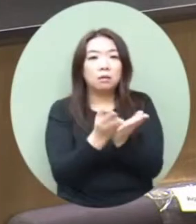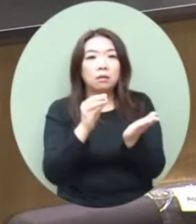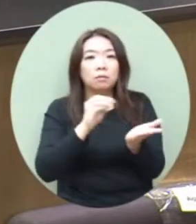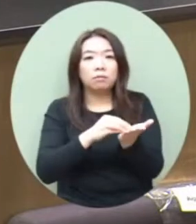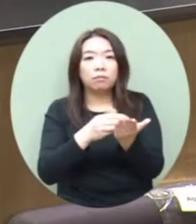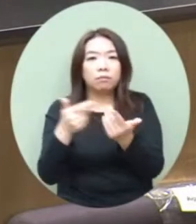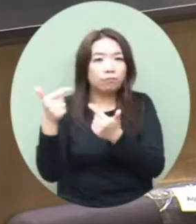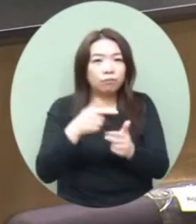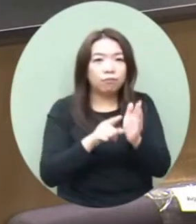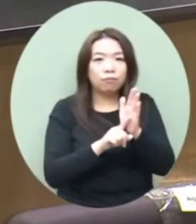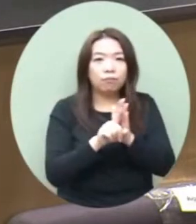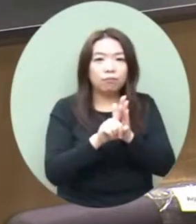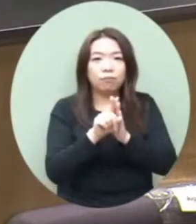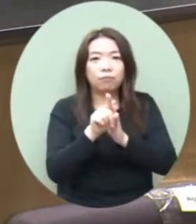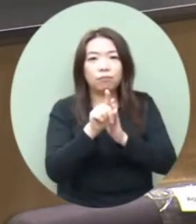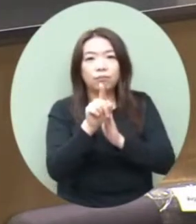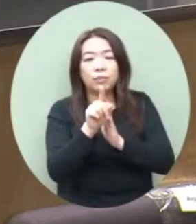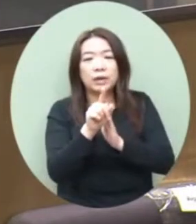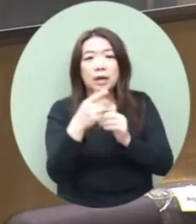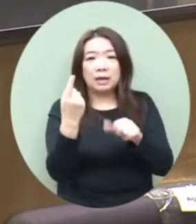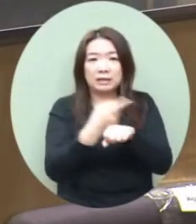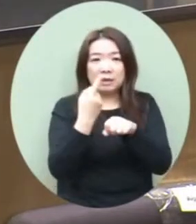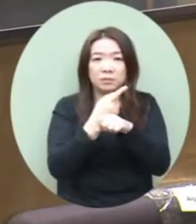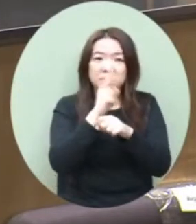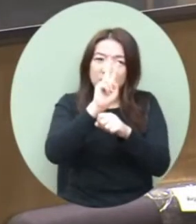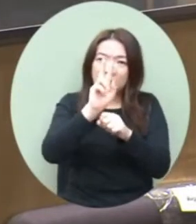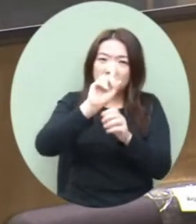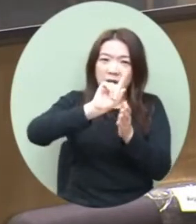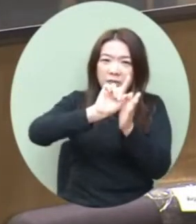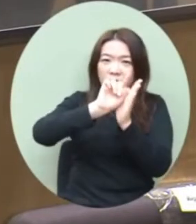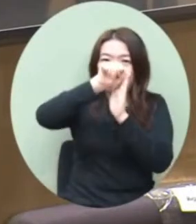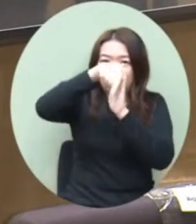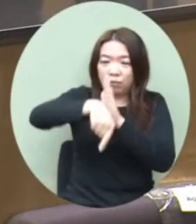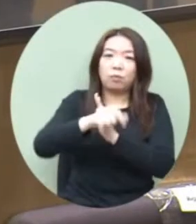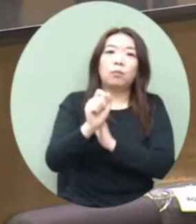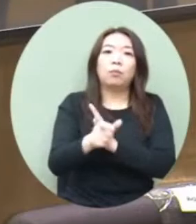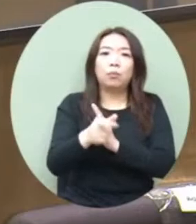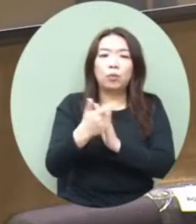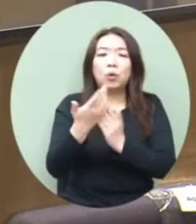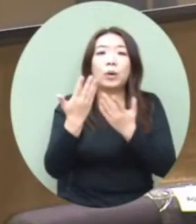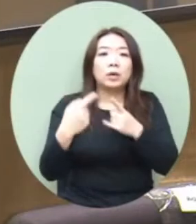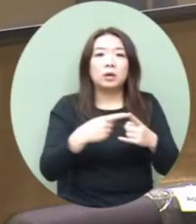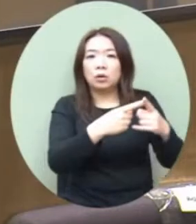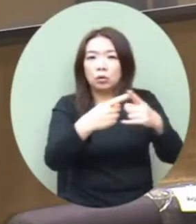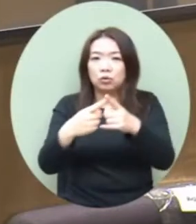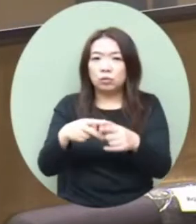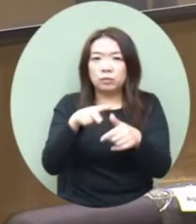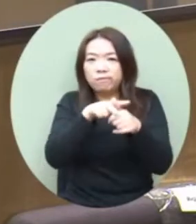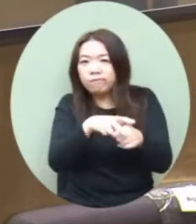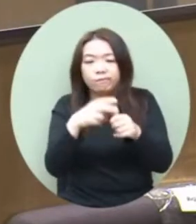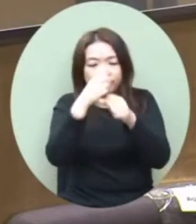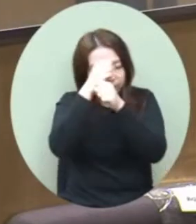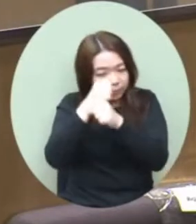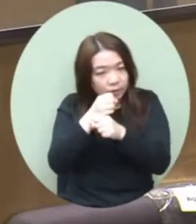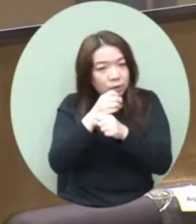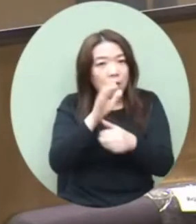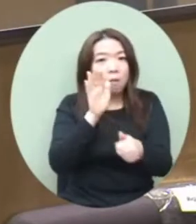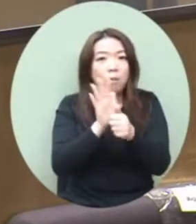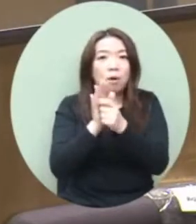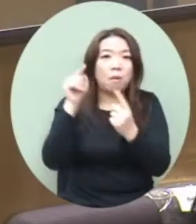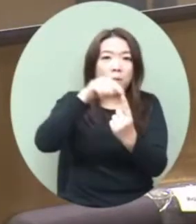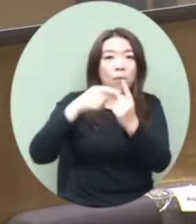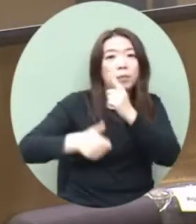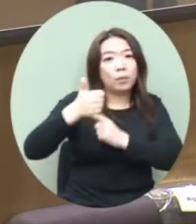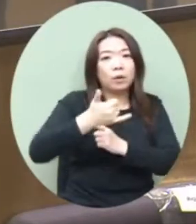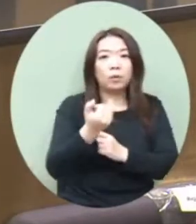for the zero infection target you have mentioned a number of times, but we have more and more cases per